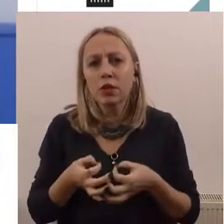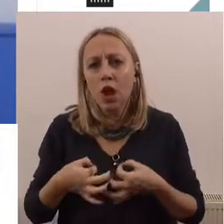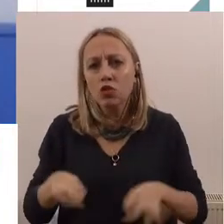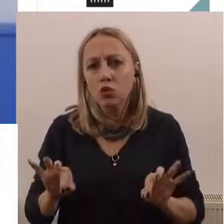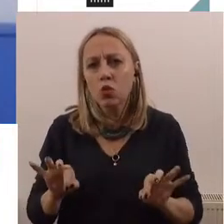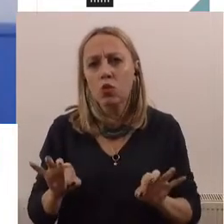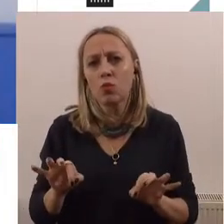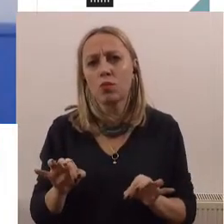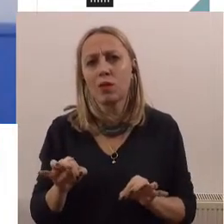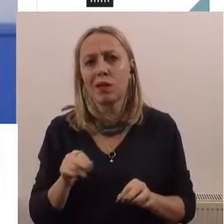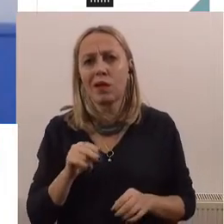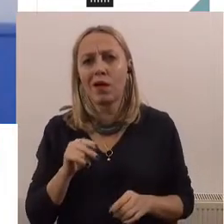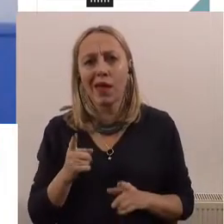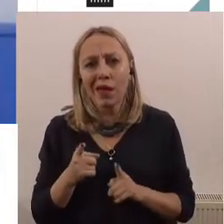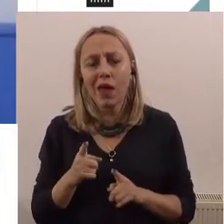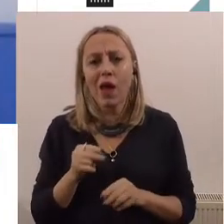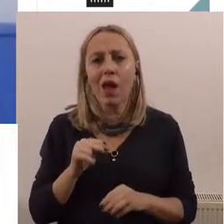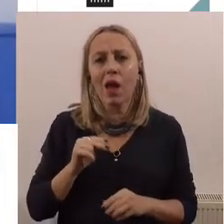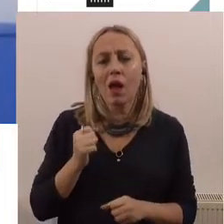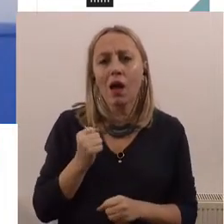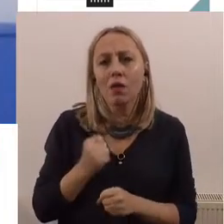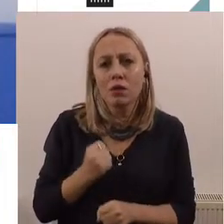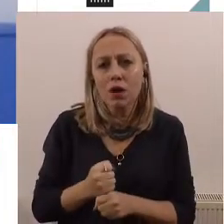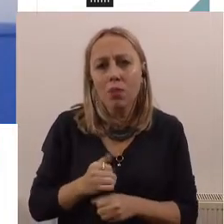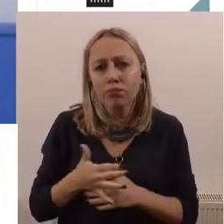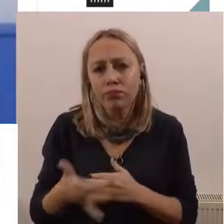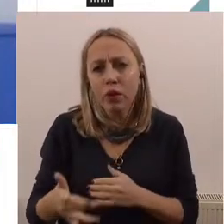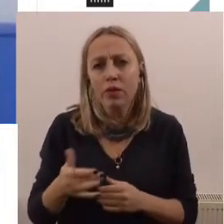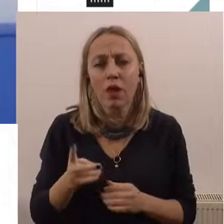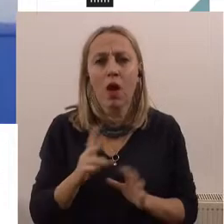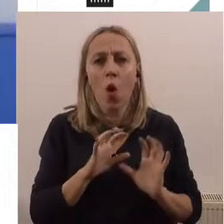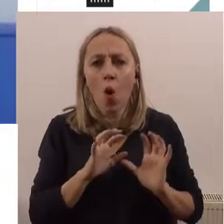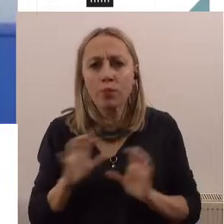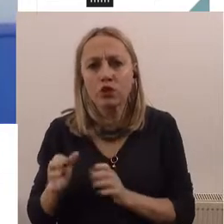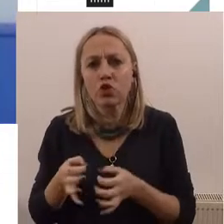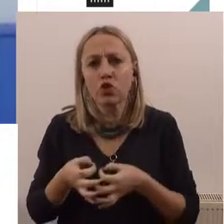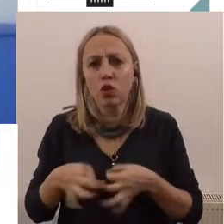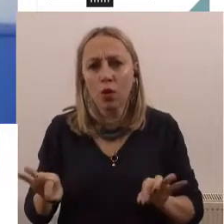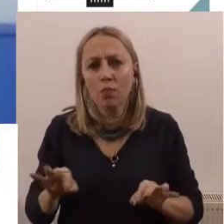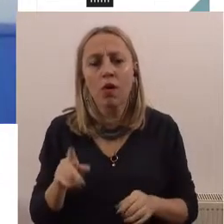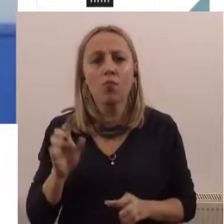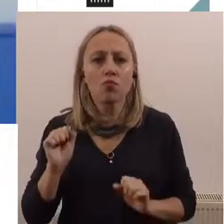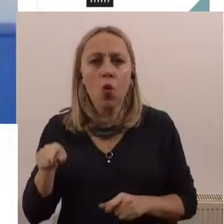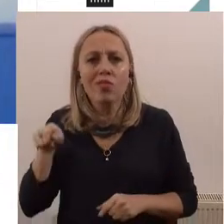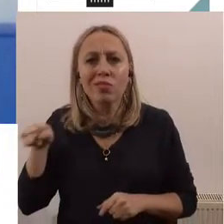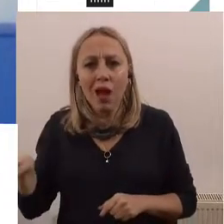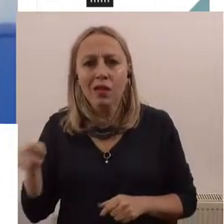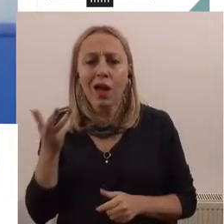accessibility if you if your staff, the minds of your staff,